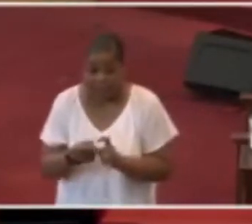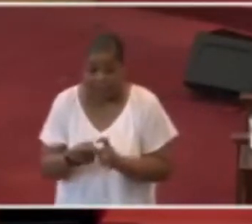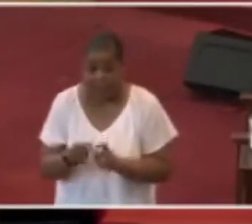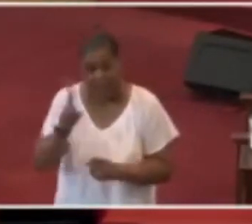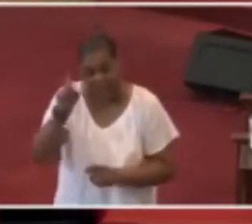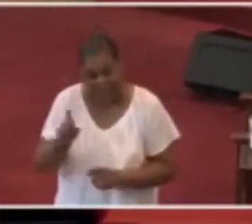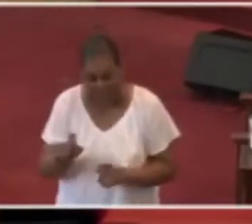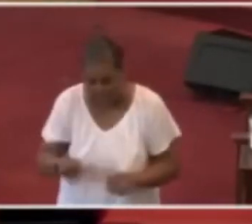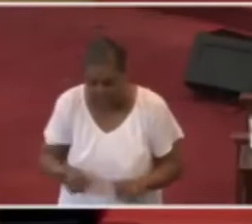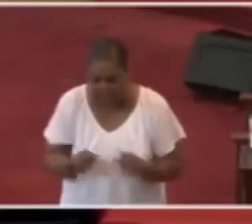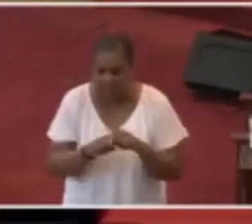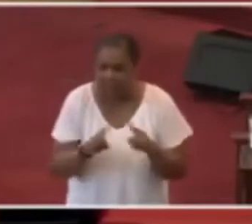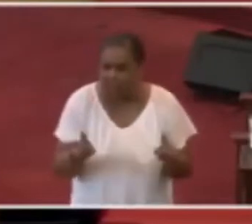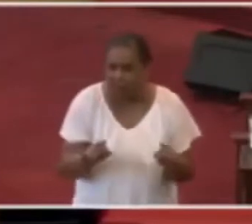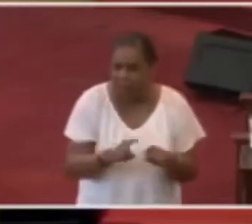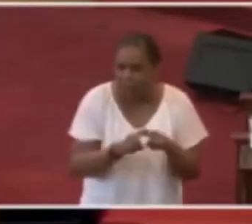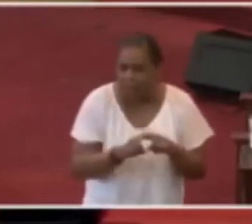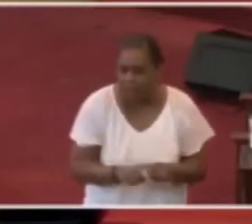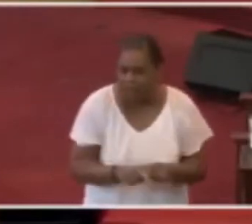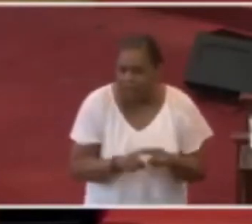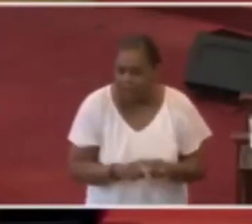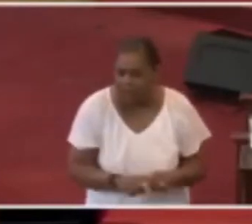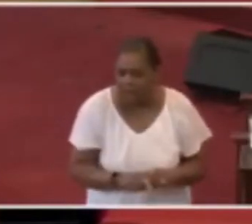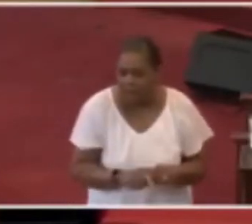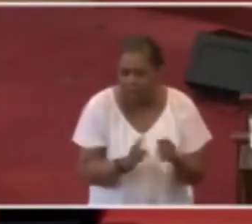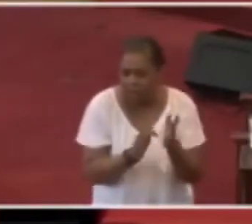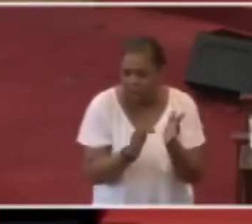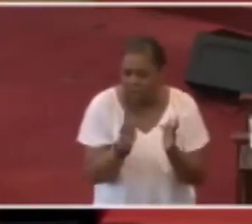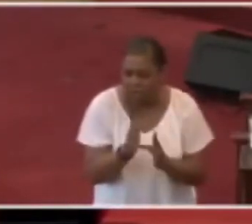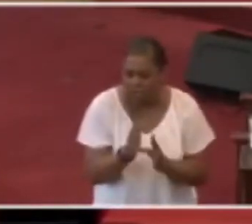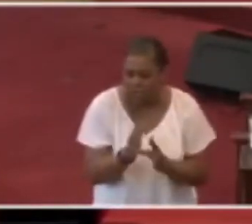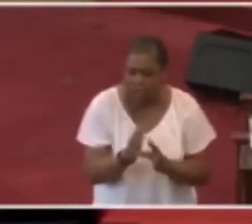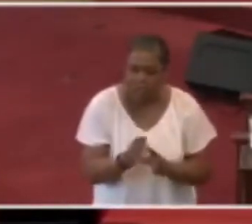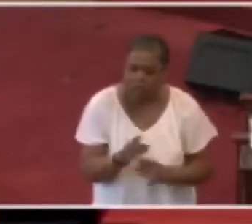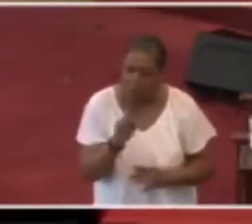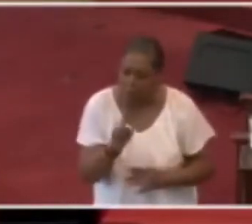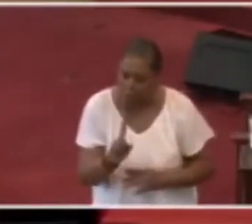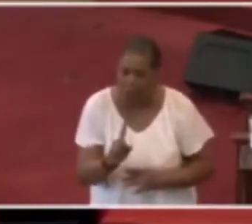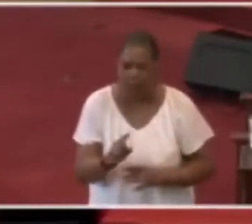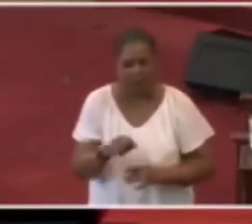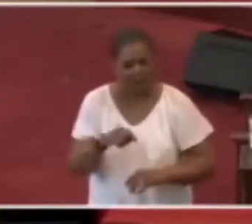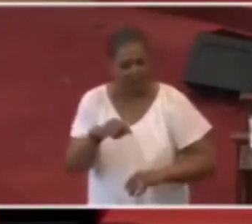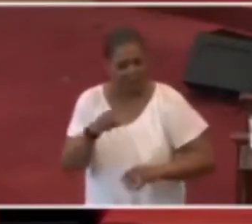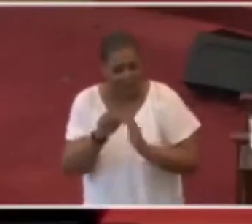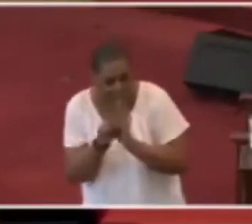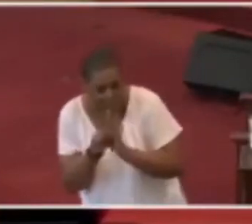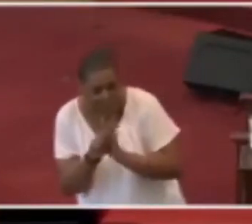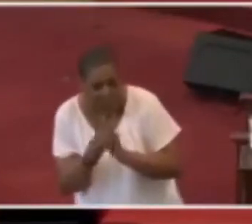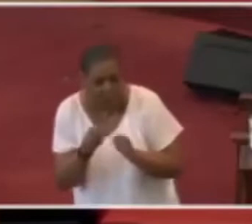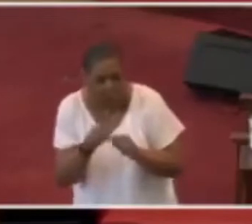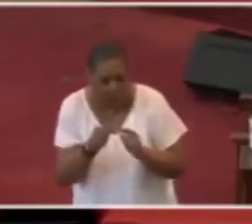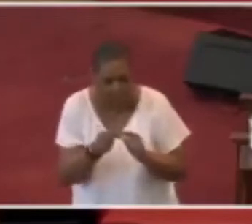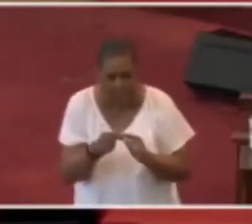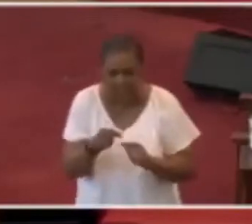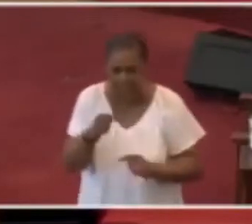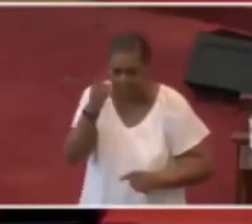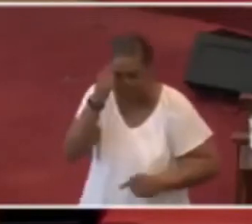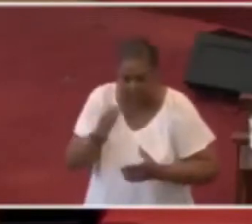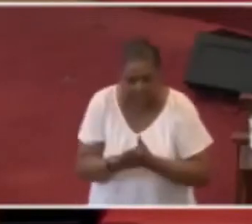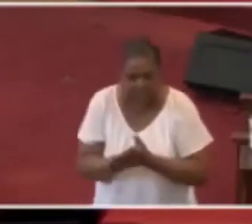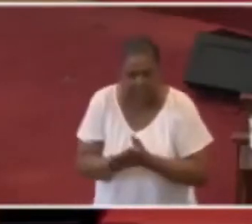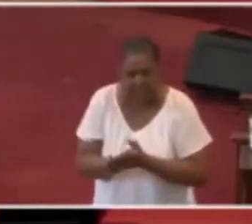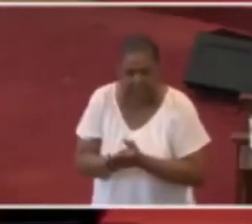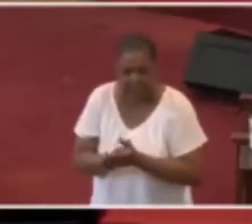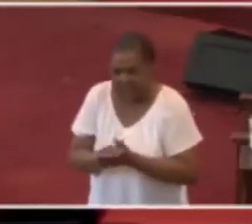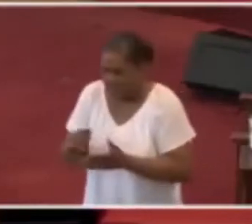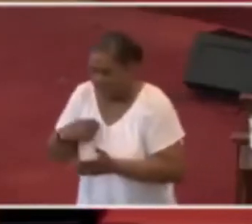to be lived differently because of the one encircled tense moment when my life was hanging in the balance and when I was convinced that I was about